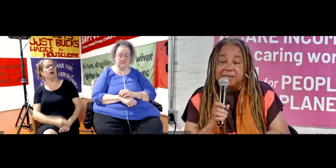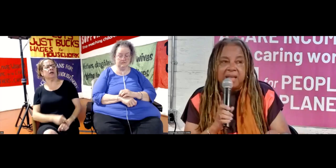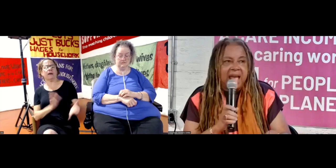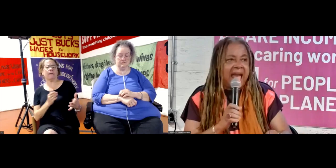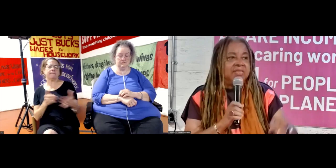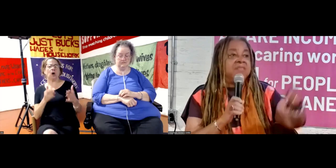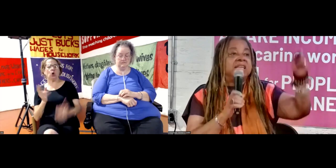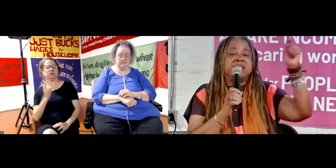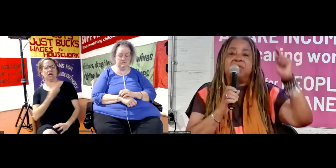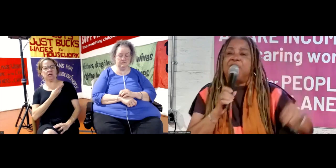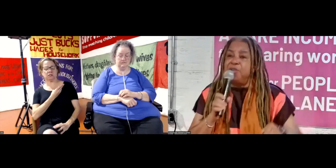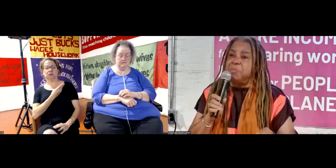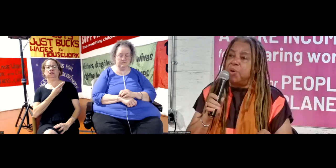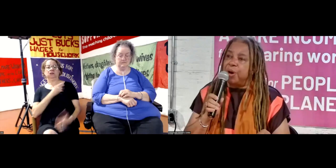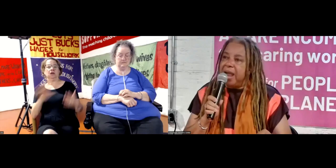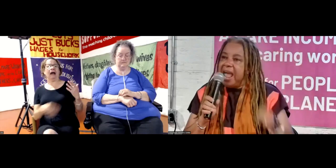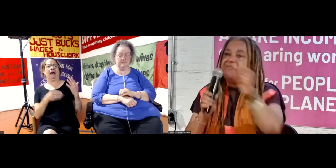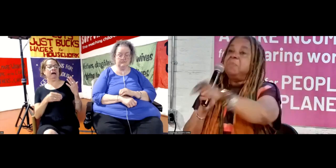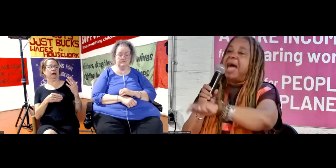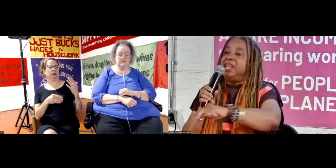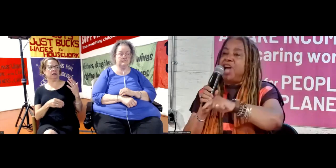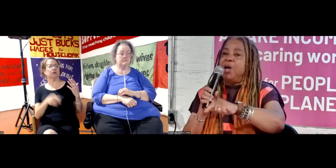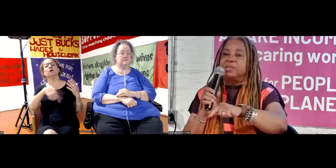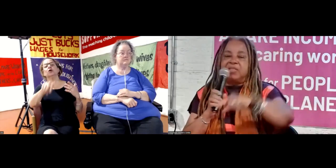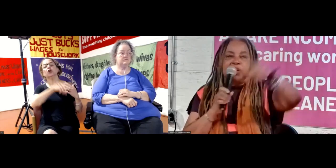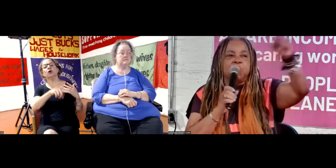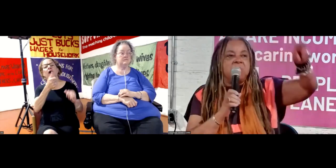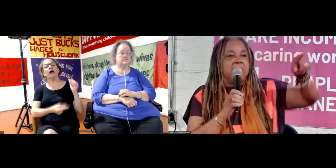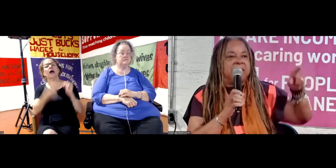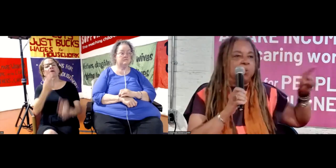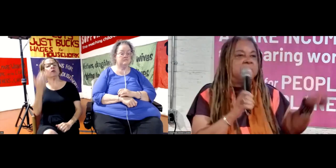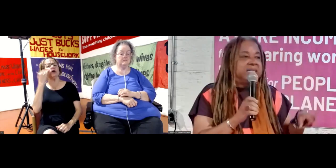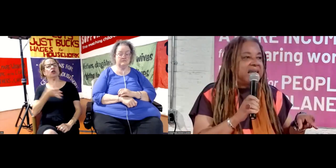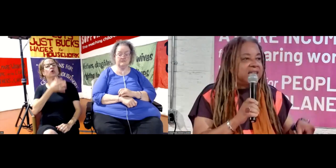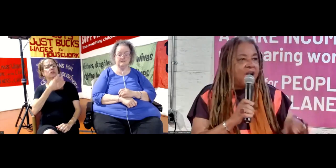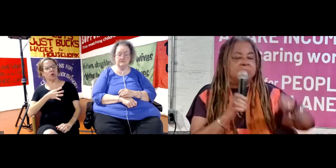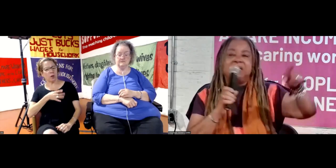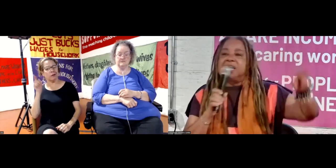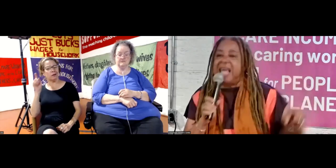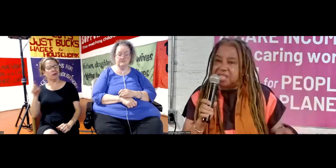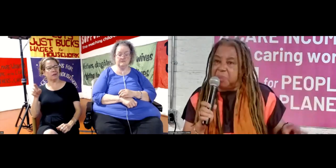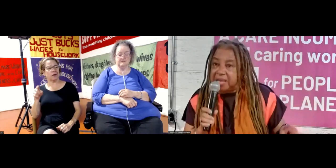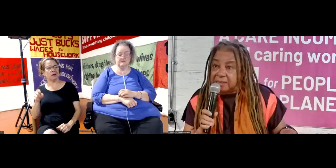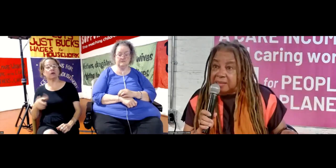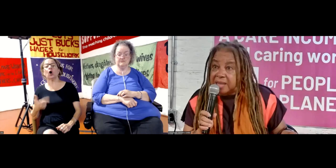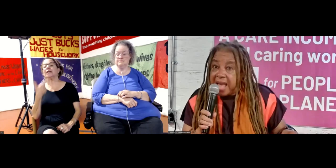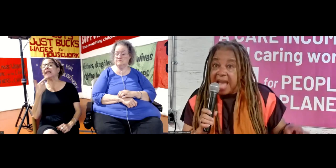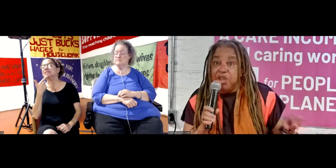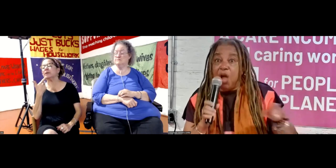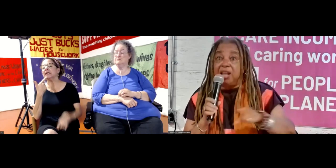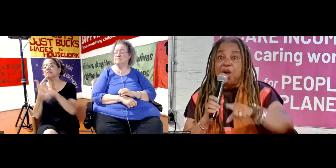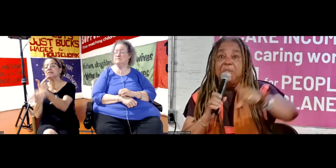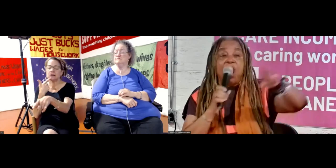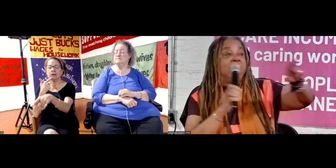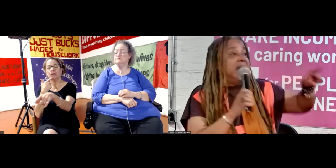opposed us. And then they said, furthermore, everybody knows that those women up at the Women's Center are a bunch of lesbians. And